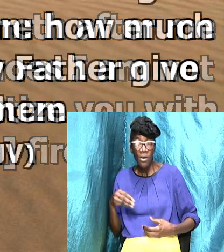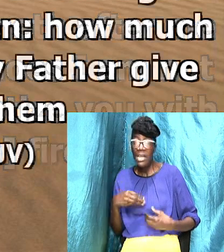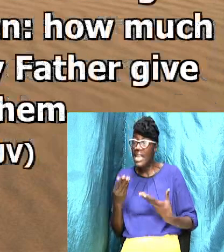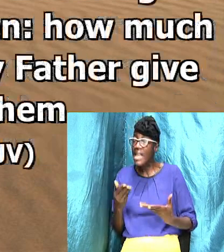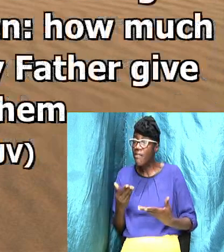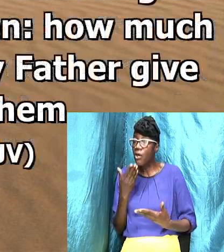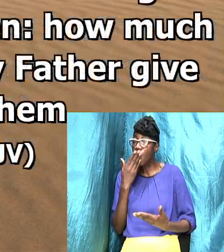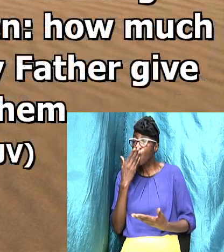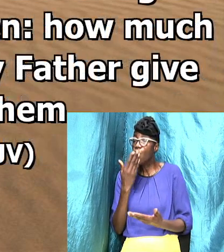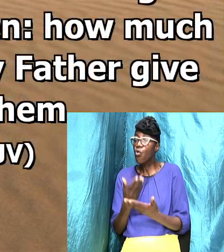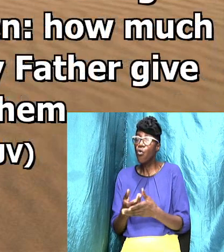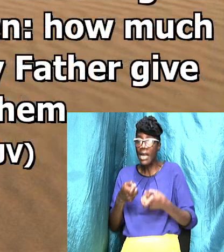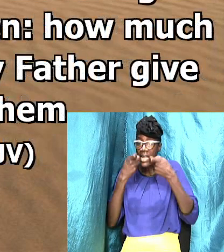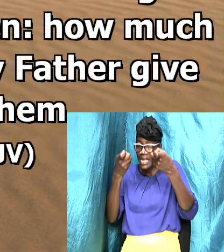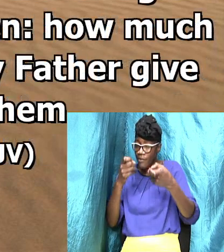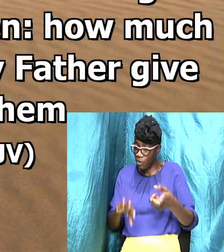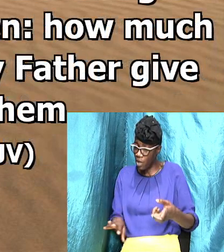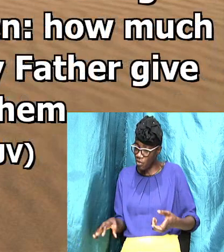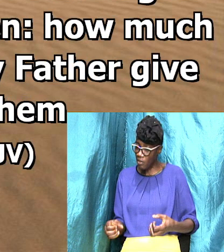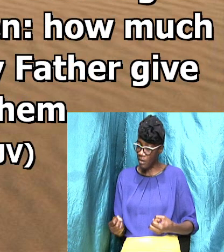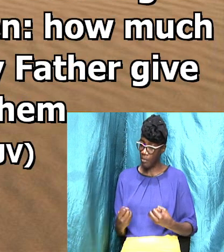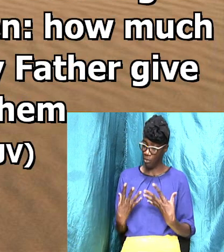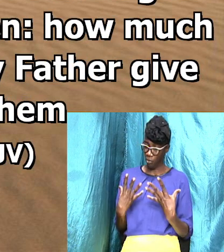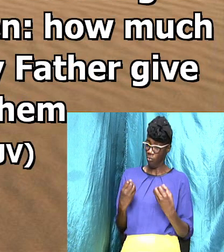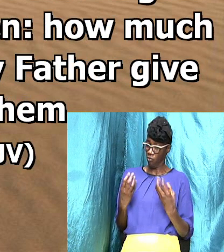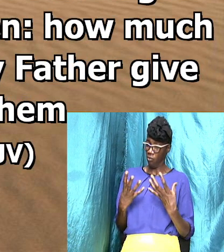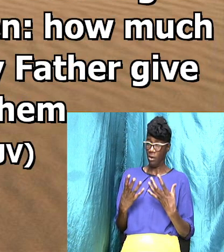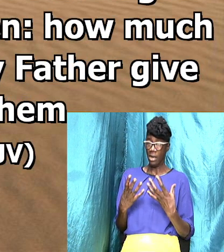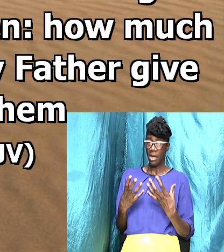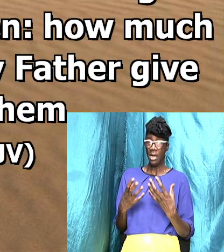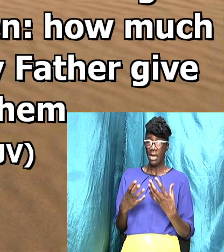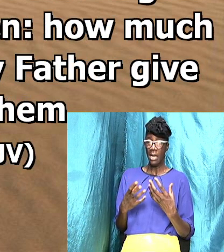speaking. How much more shall your heavenly Father